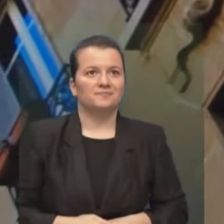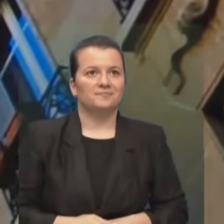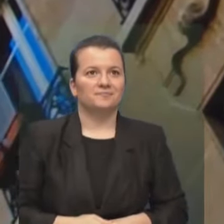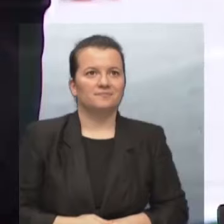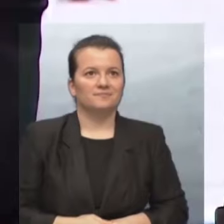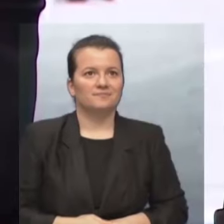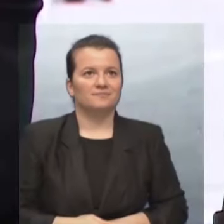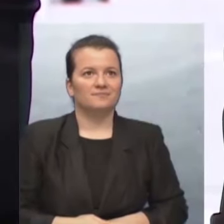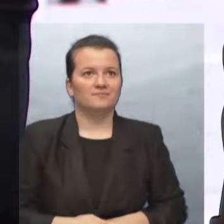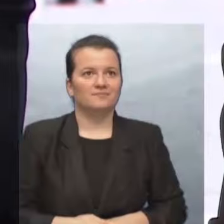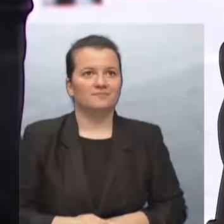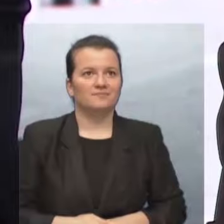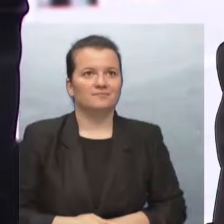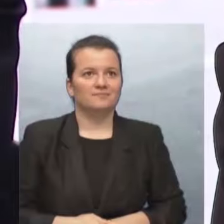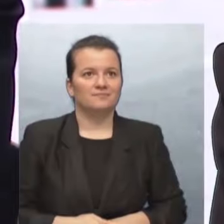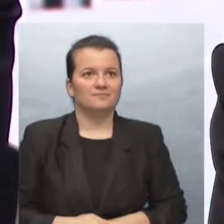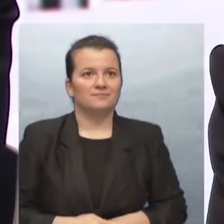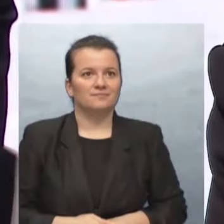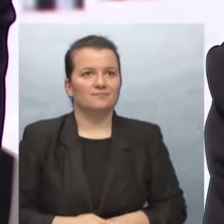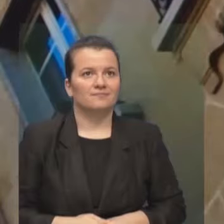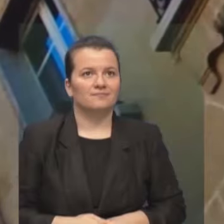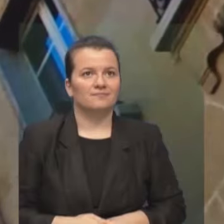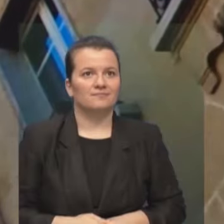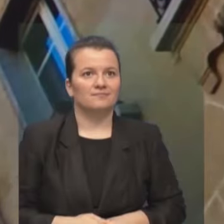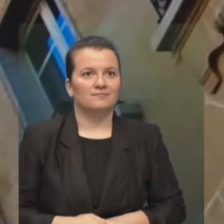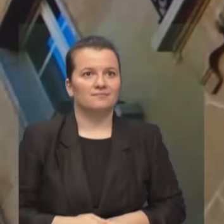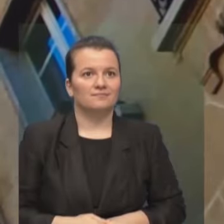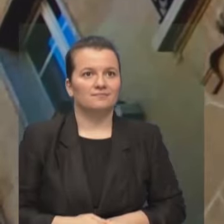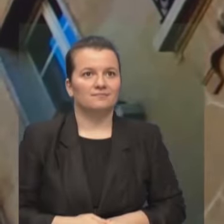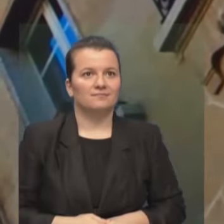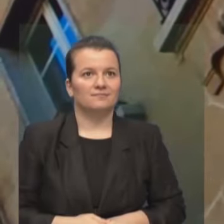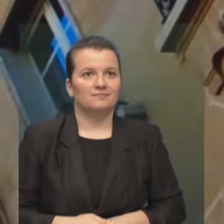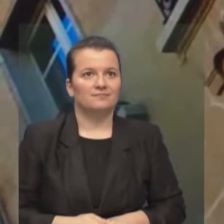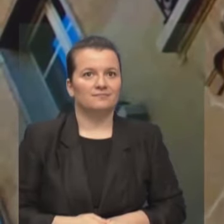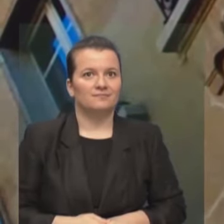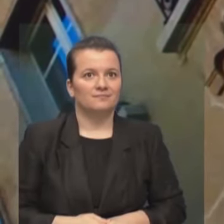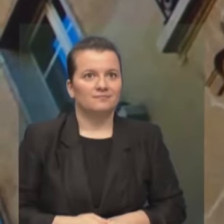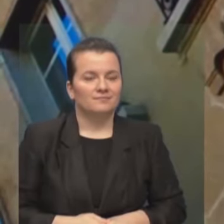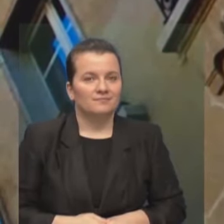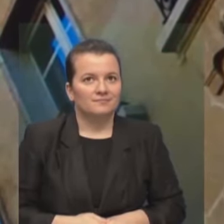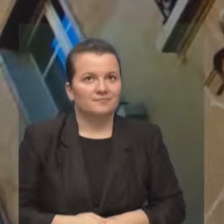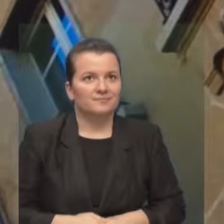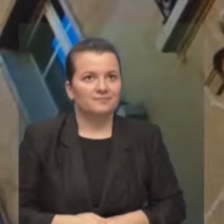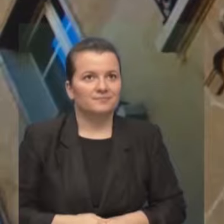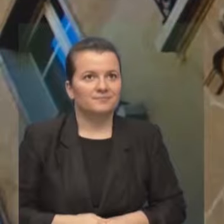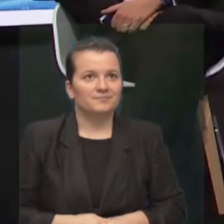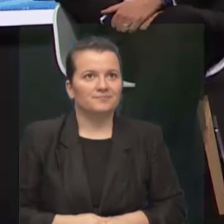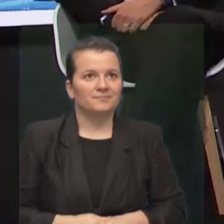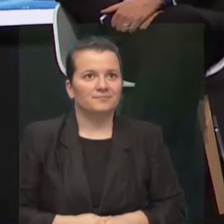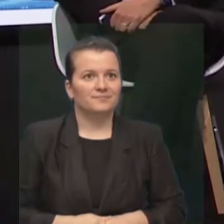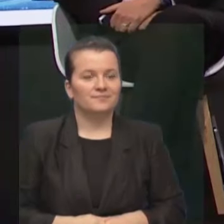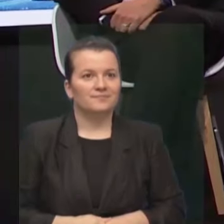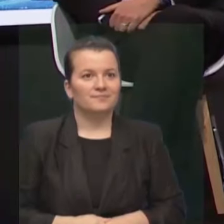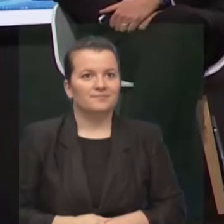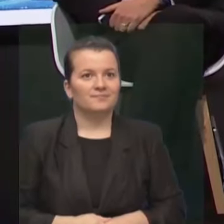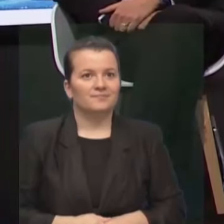Now, the third person who is proposed is Mr. Mazzella. Mr. Frederick Mazzella is the founder and